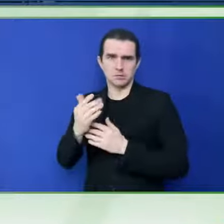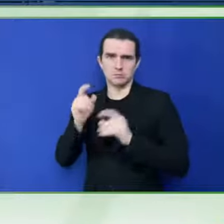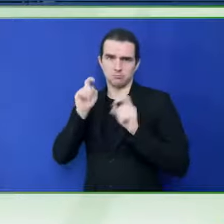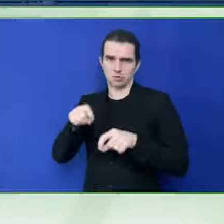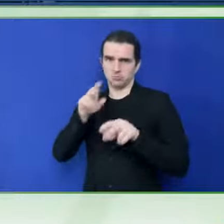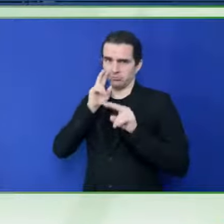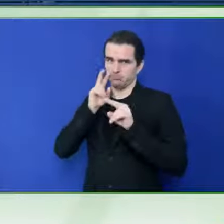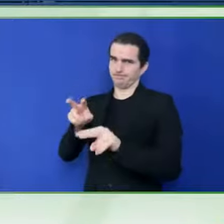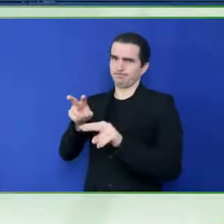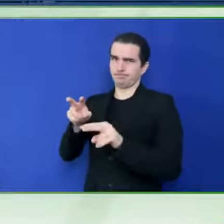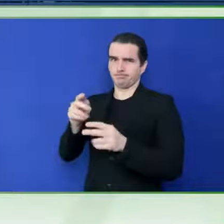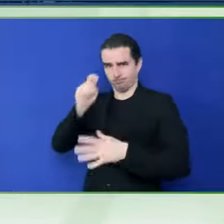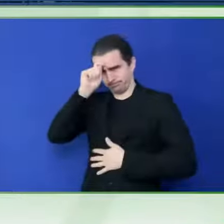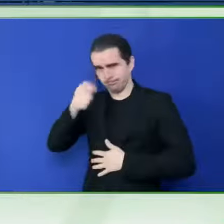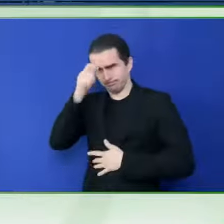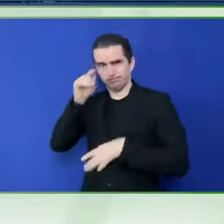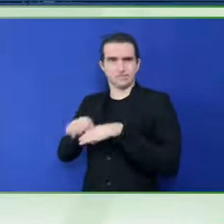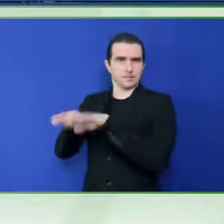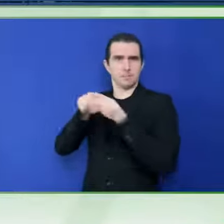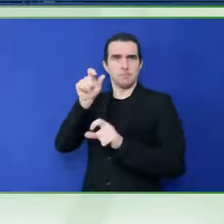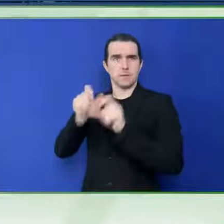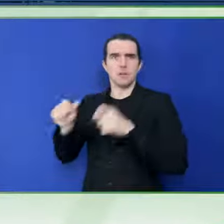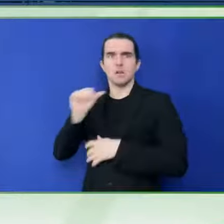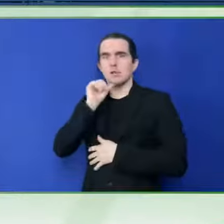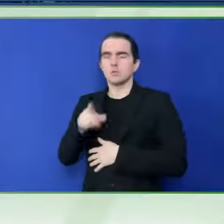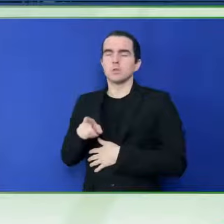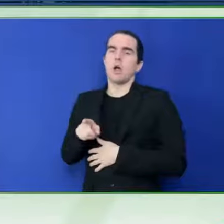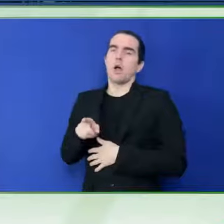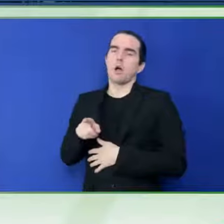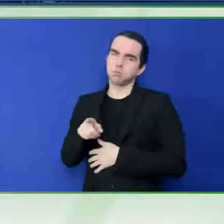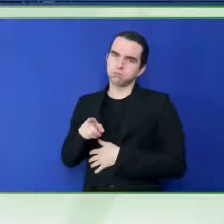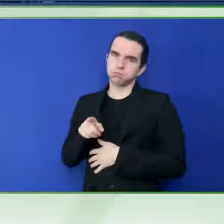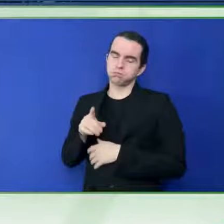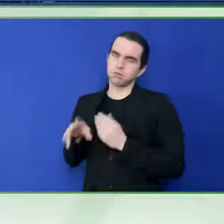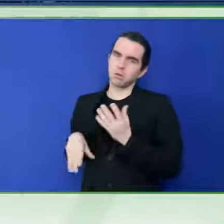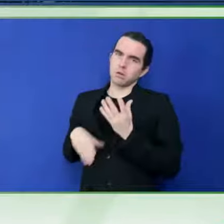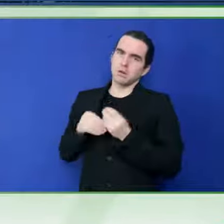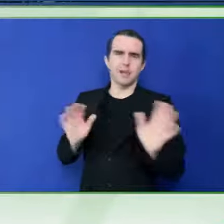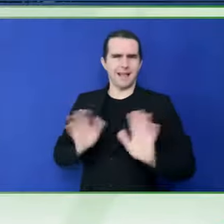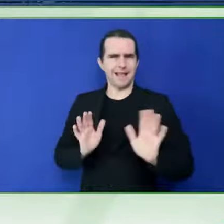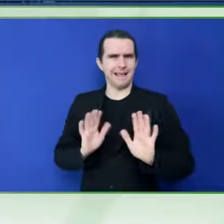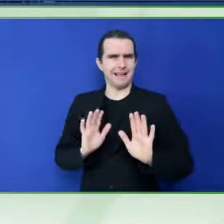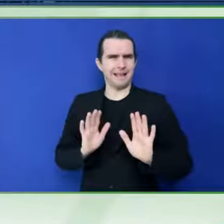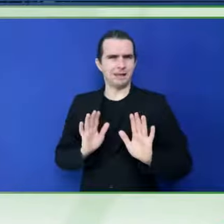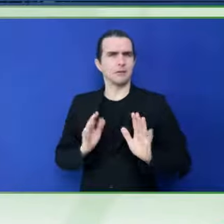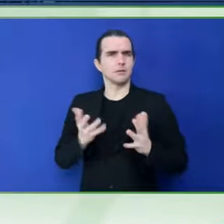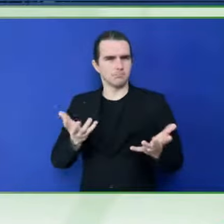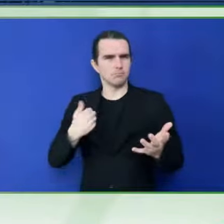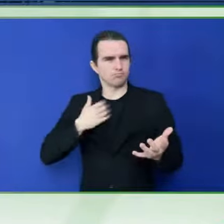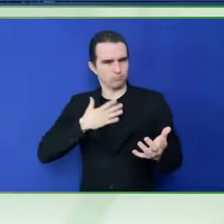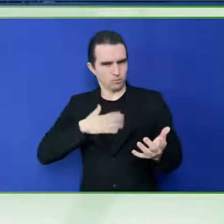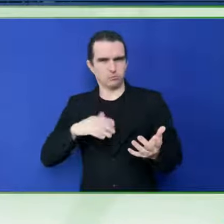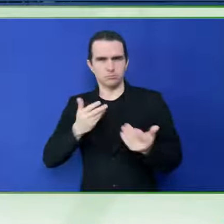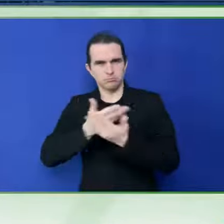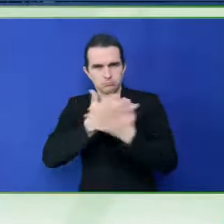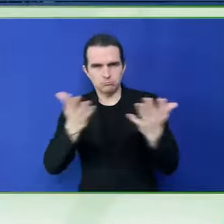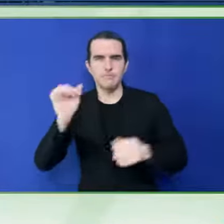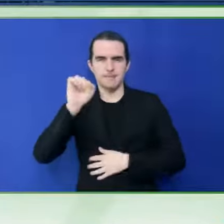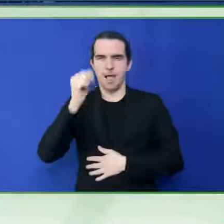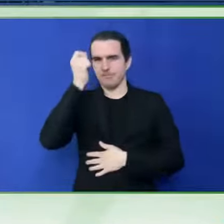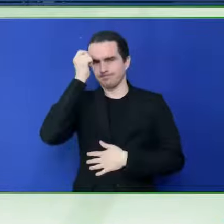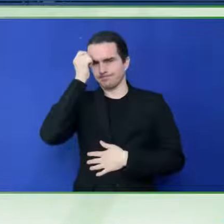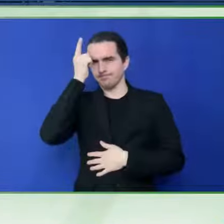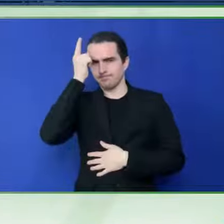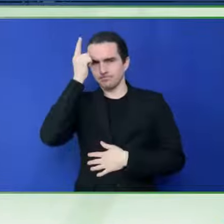It depicts a journey through a venue, right from the pavement to the hotel room or to the restaurant or to the disabled